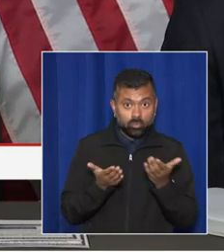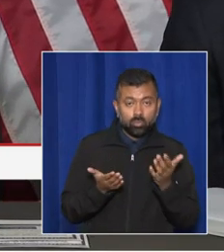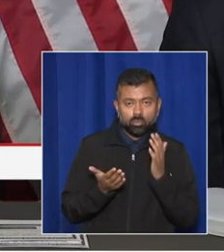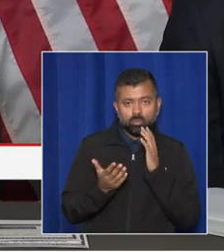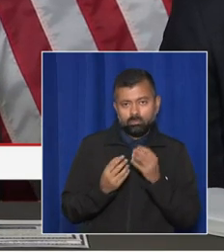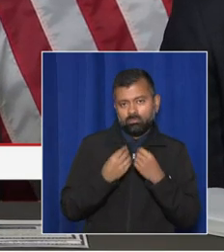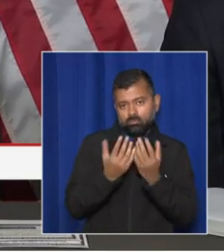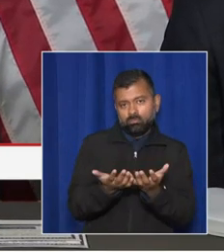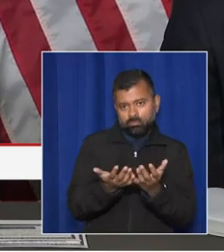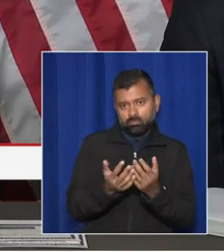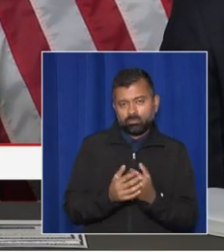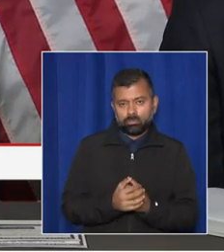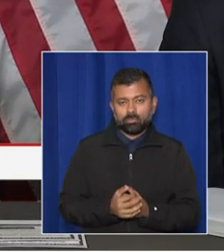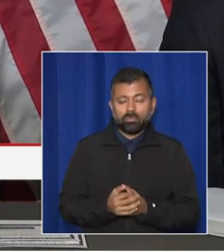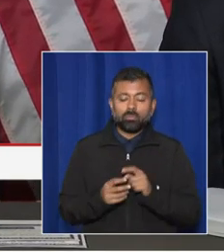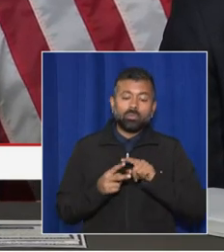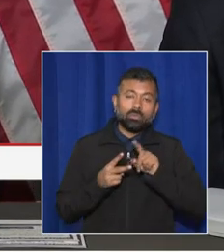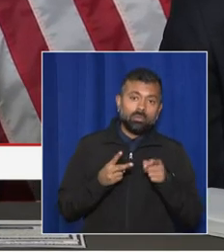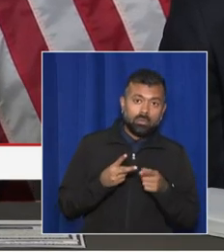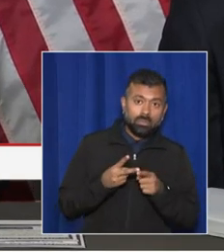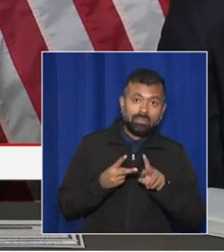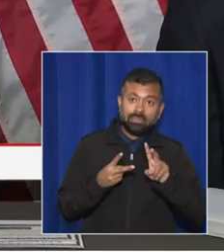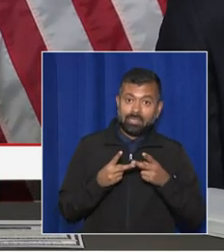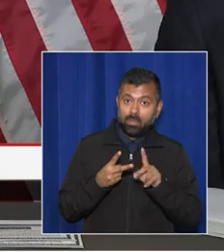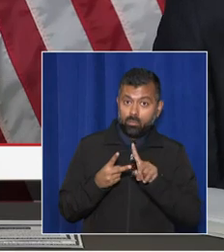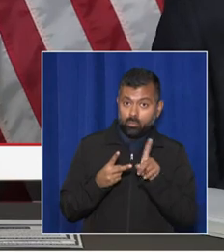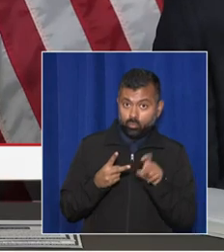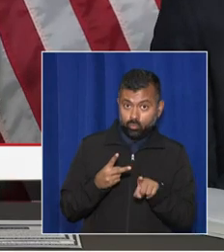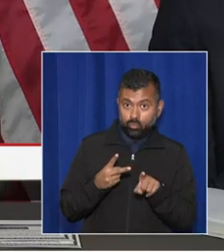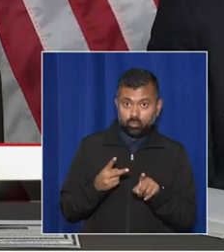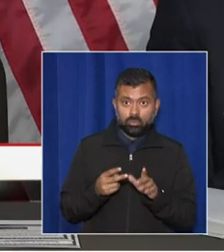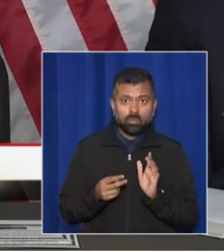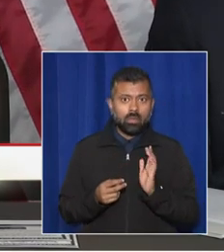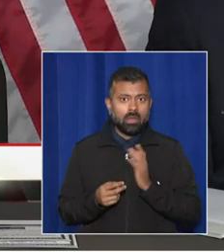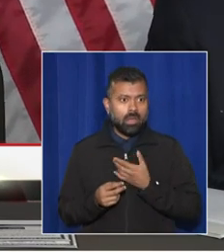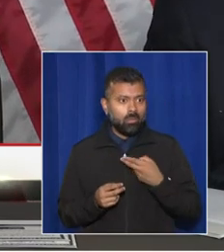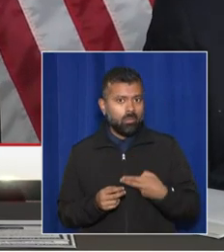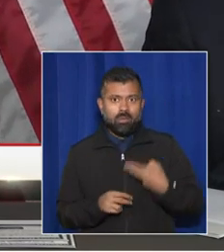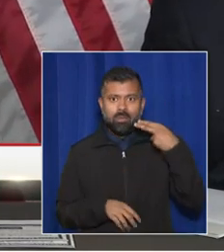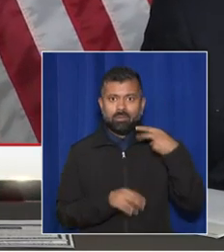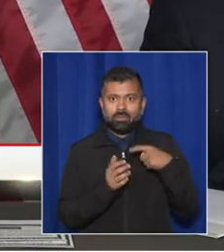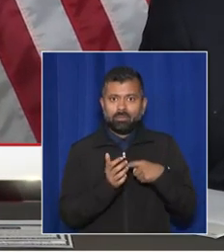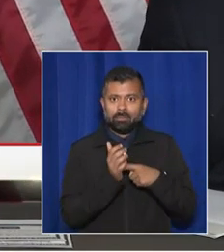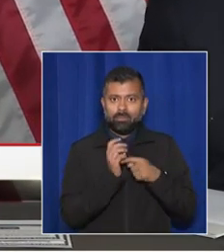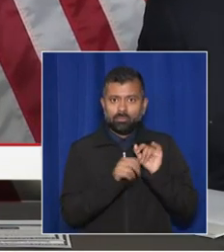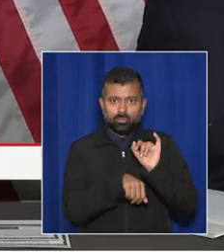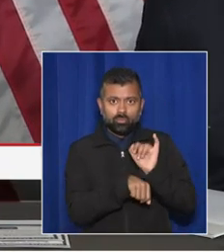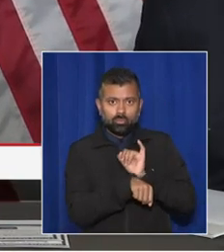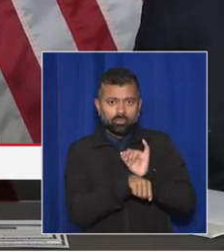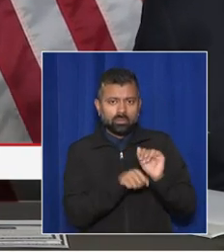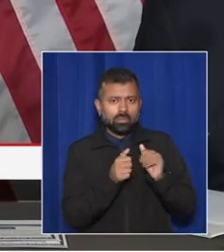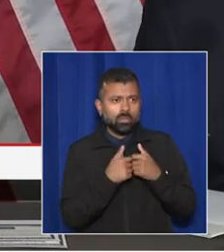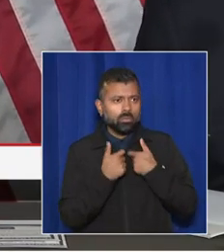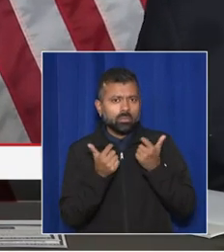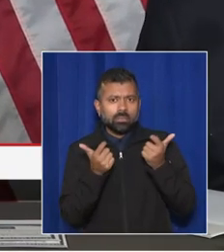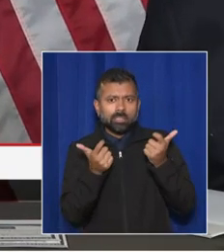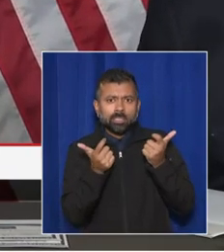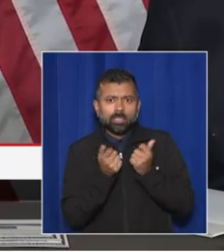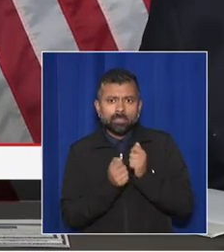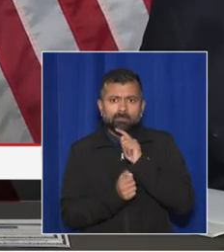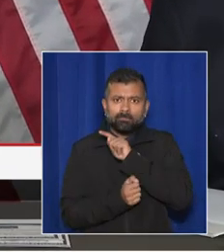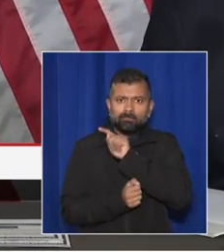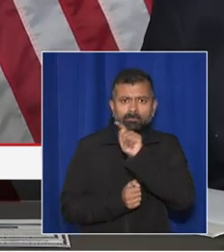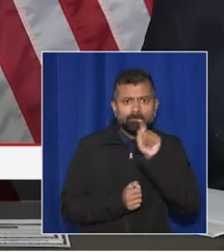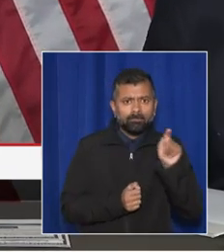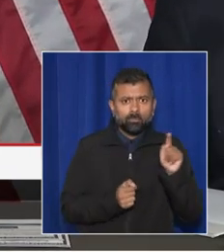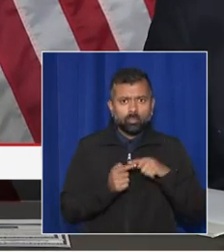about what are our high demand industries and how are we working to attract them and match our residents to them. So let me turn to the Deputy